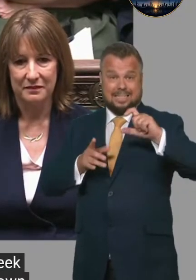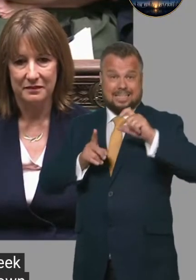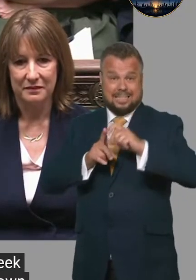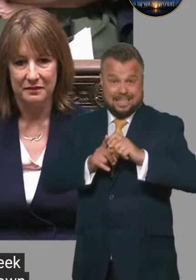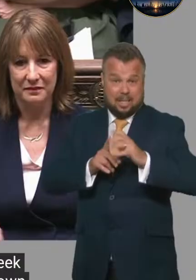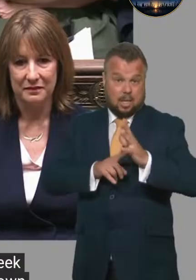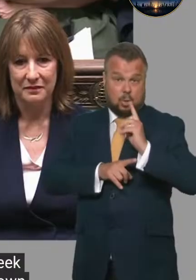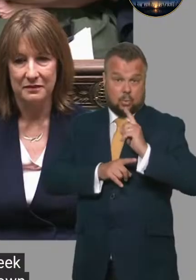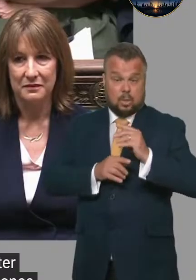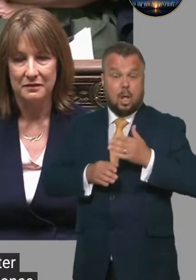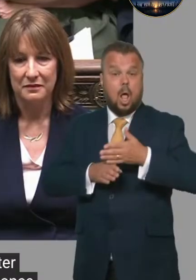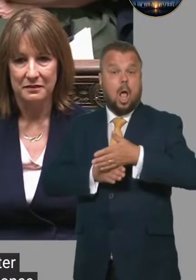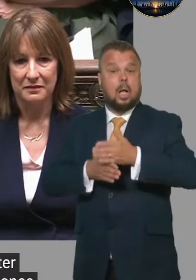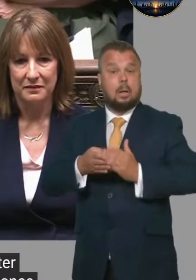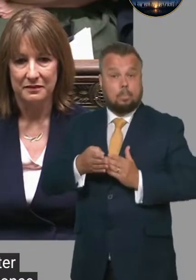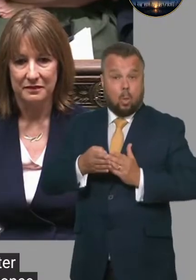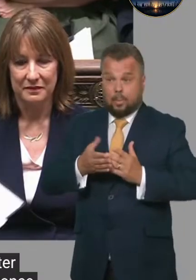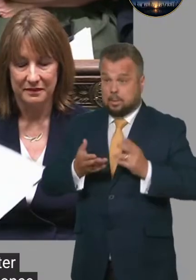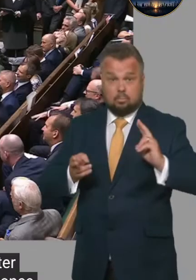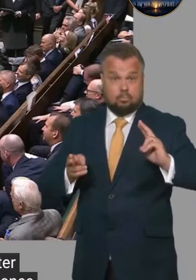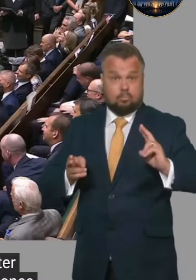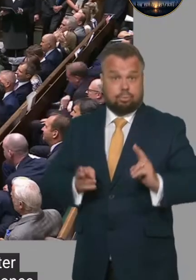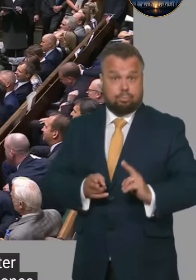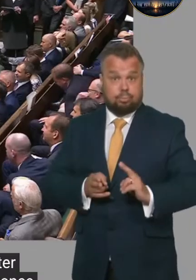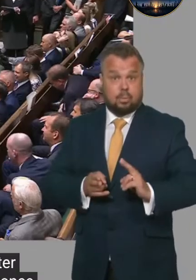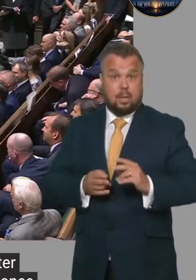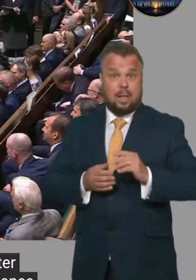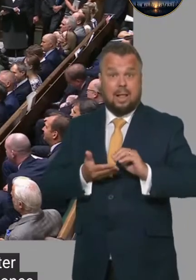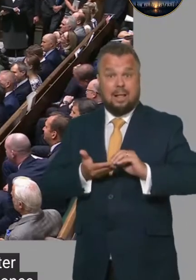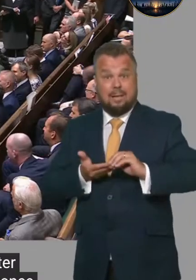war that she wanted to jump into.